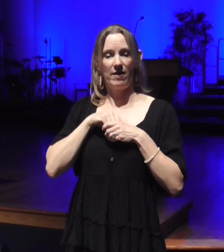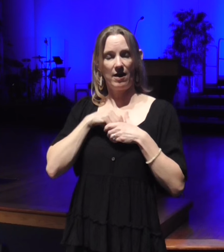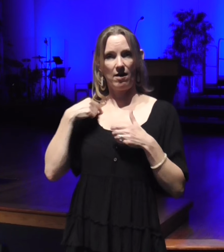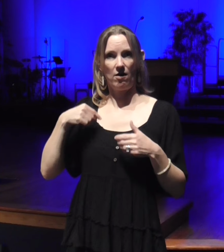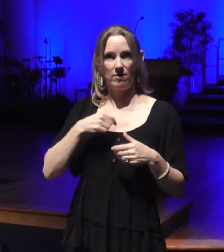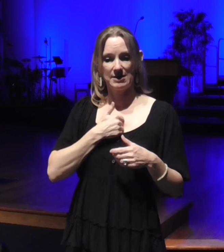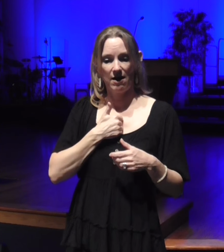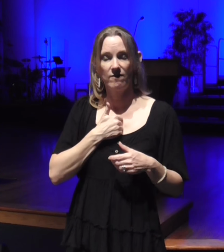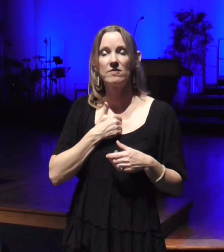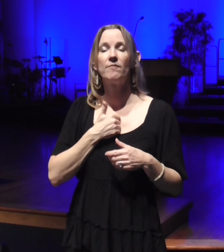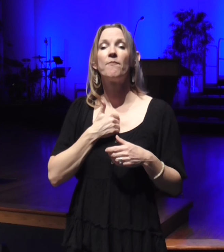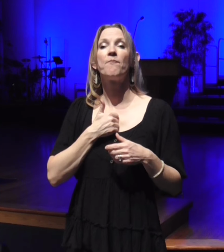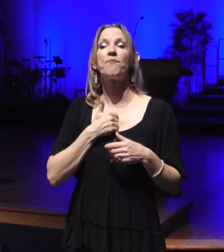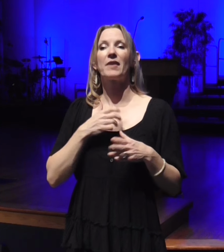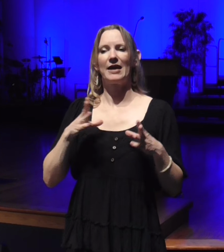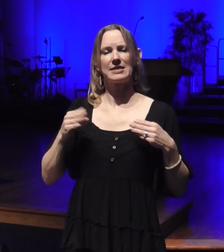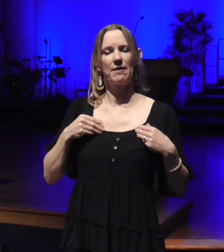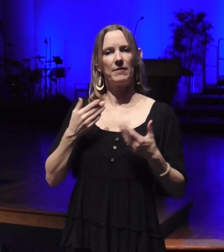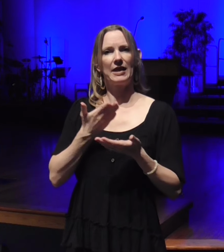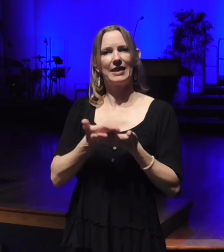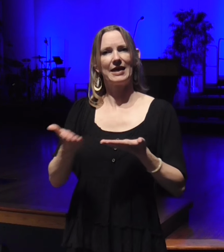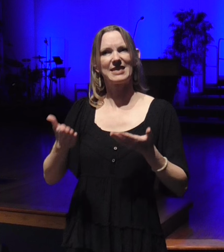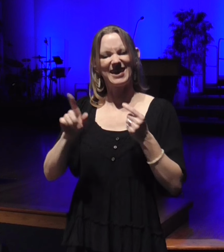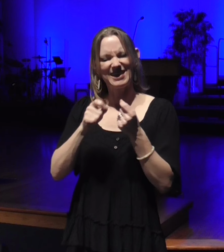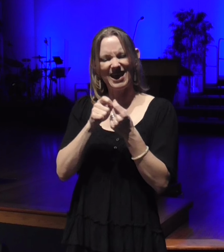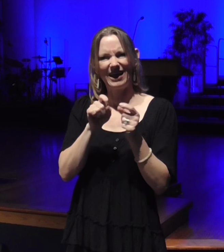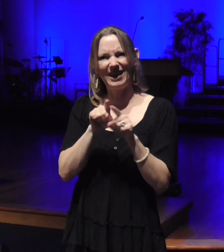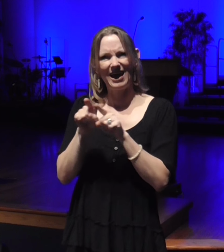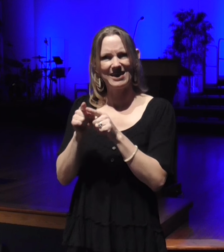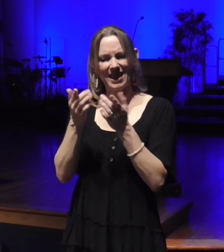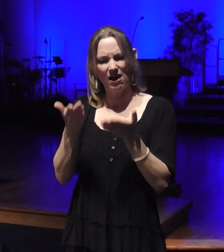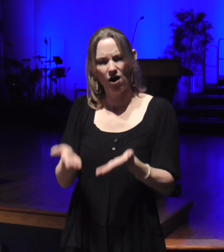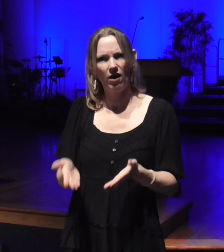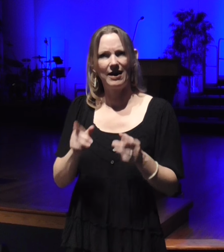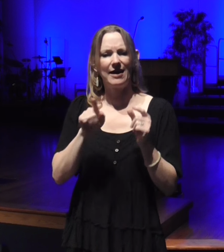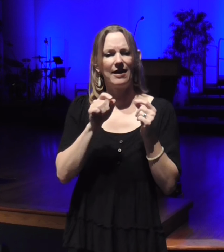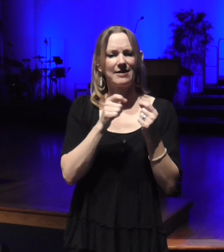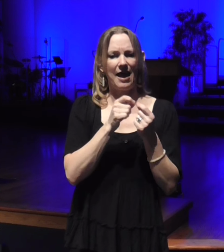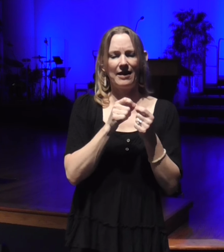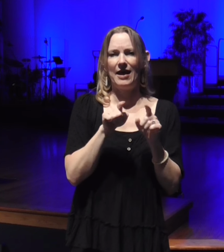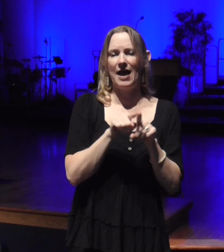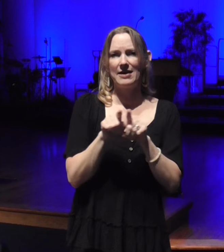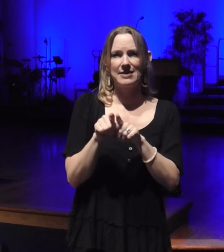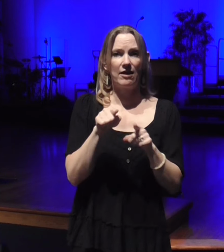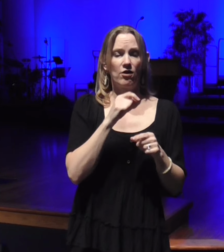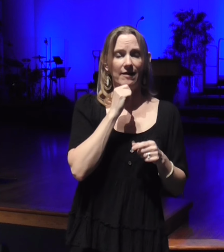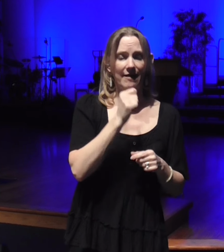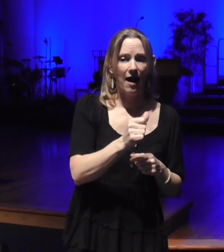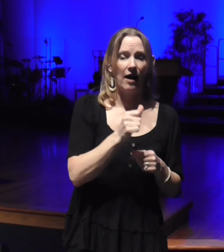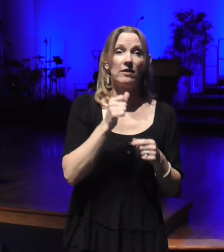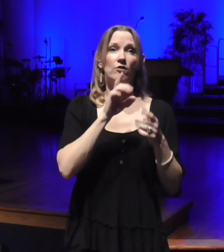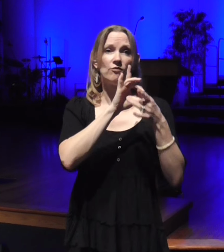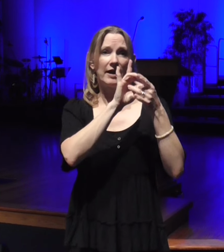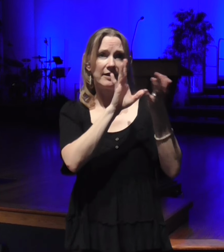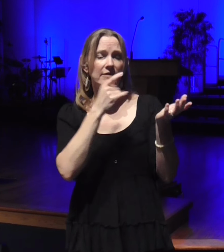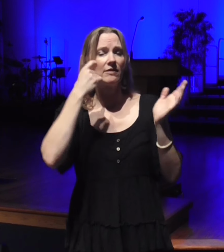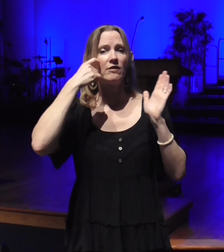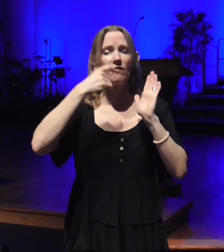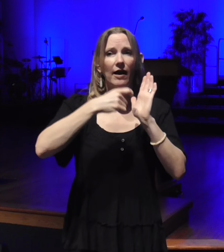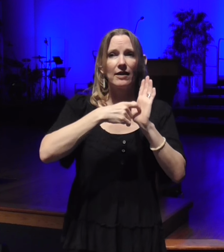the acceptance of things just the way that they are and just the way that they are not, and the release to recognize that